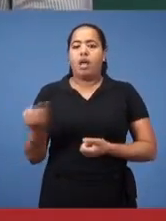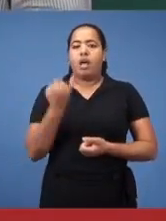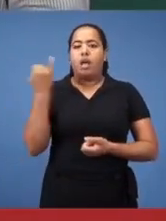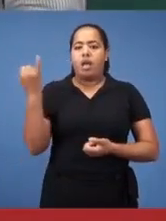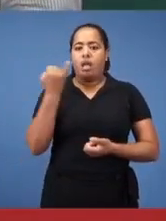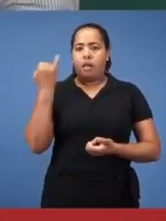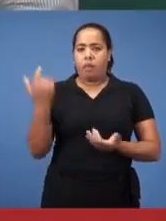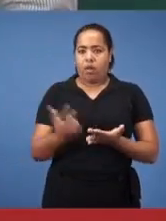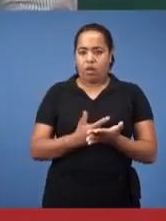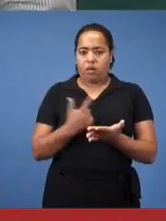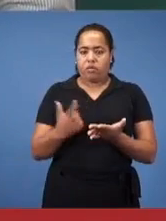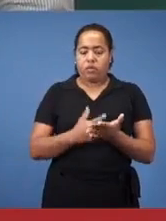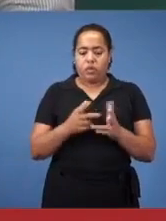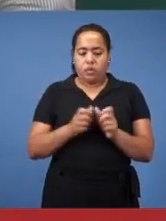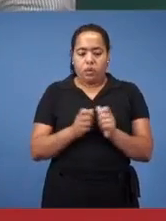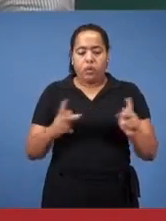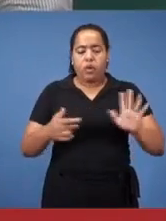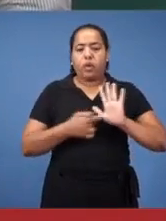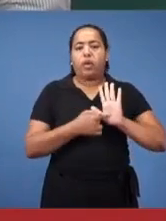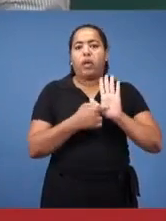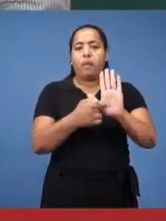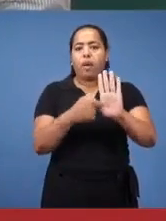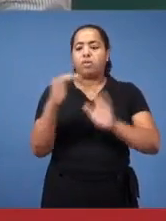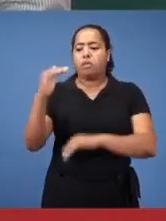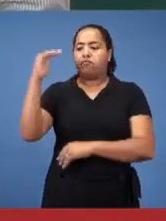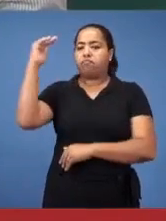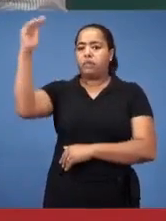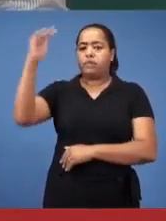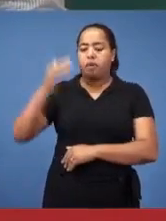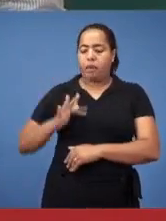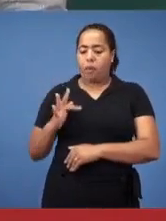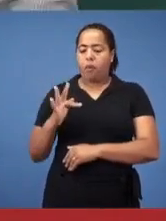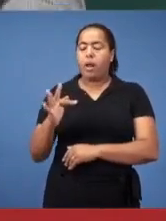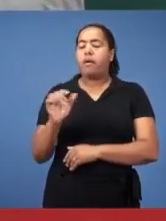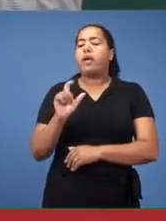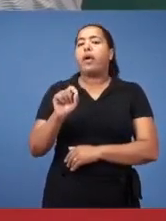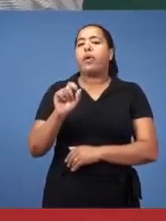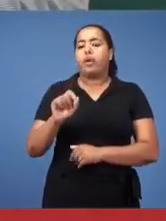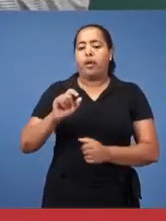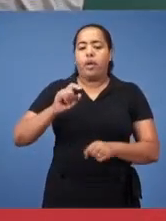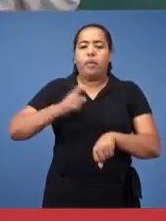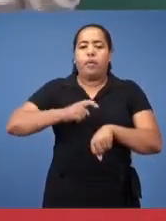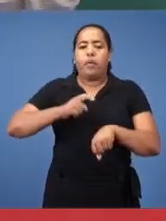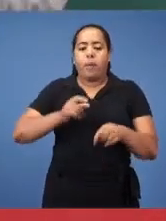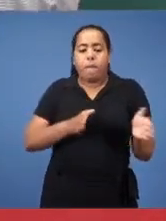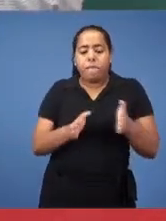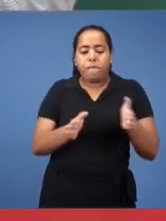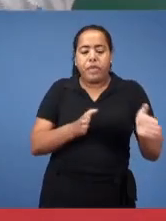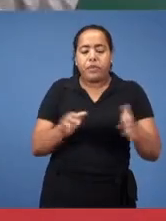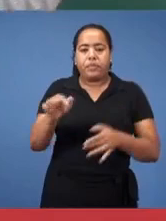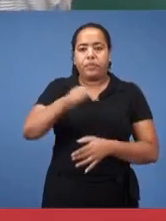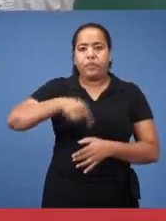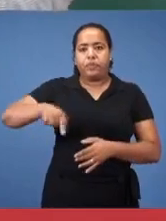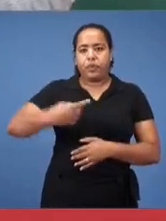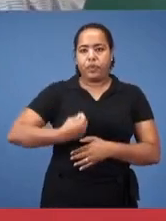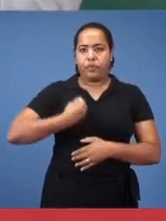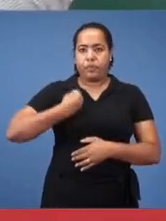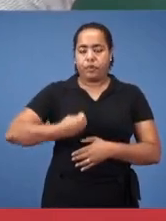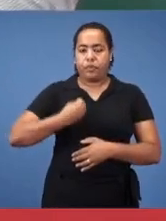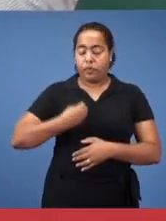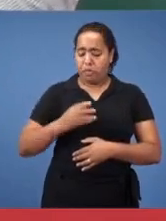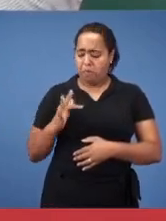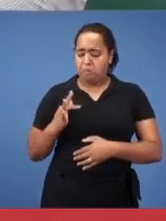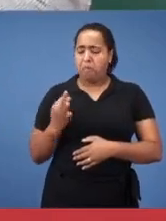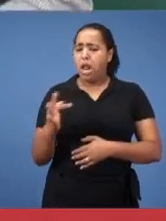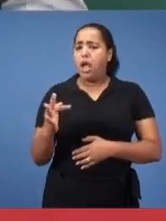We want to say the importance of the book when we highlight the times. Soon is the moment in which I live. We